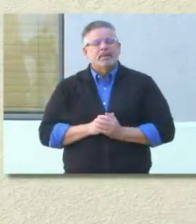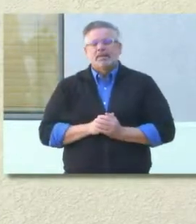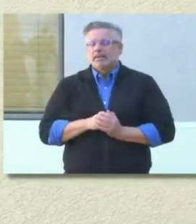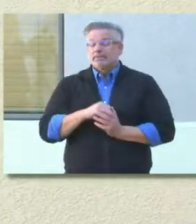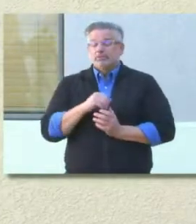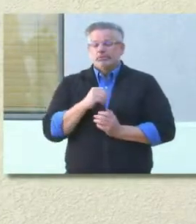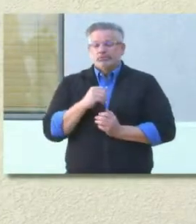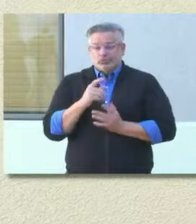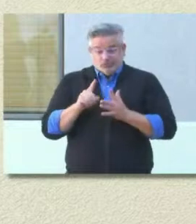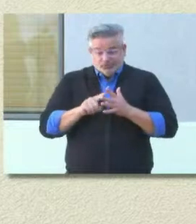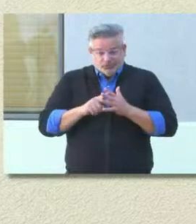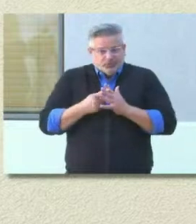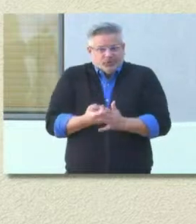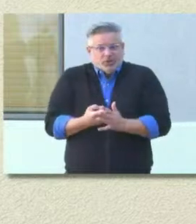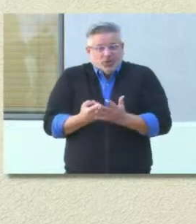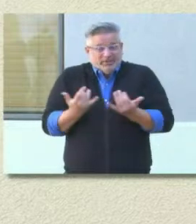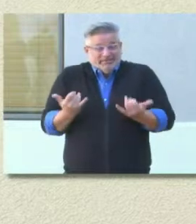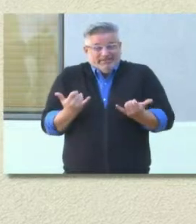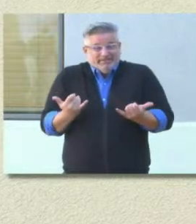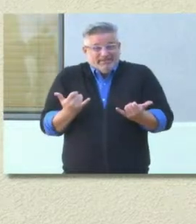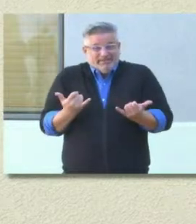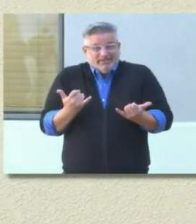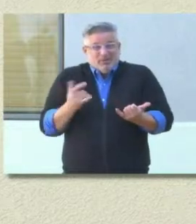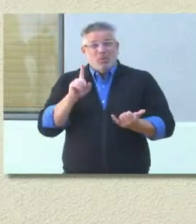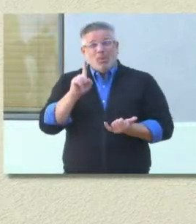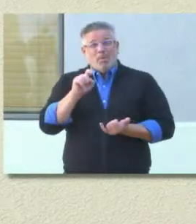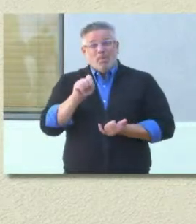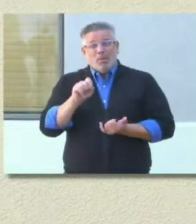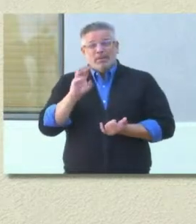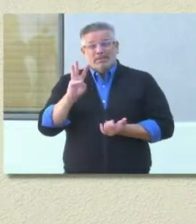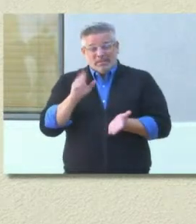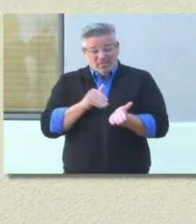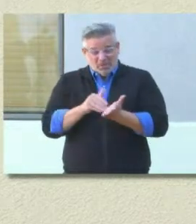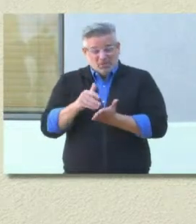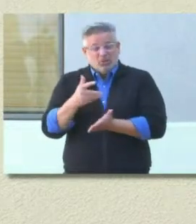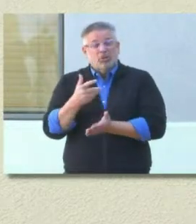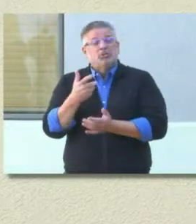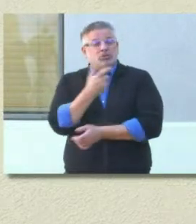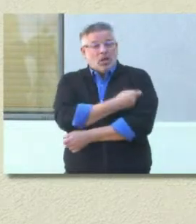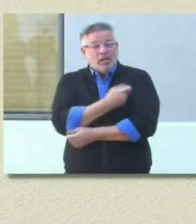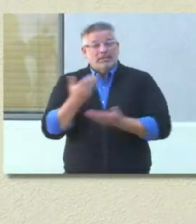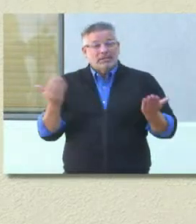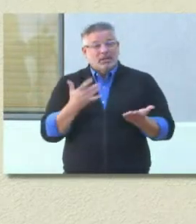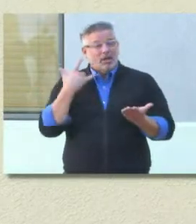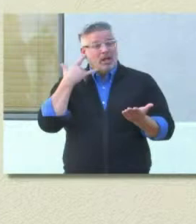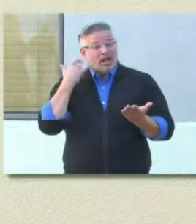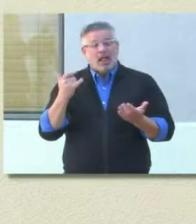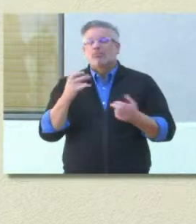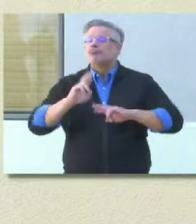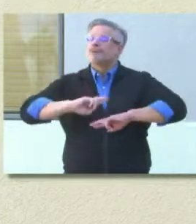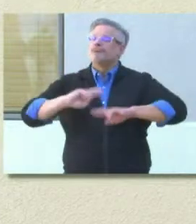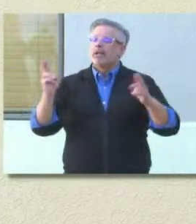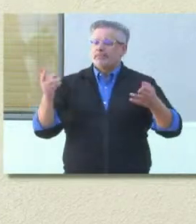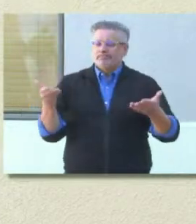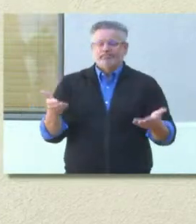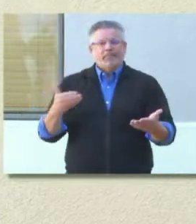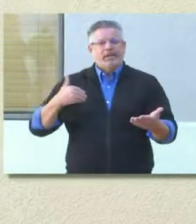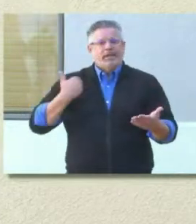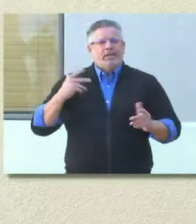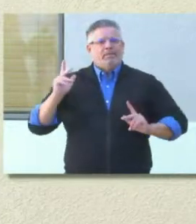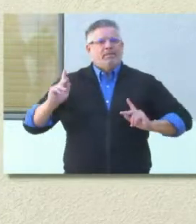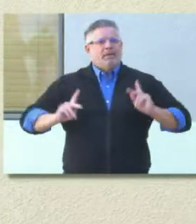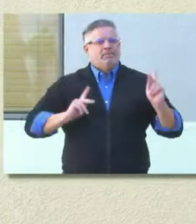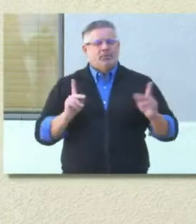the beginning with over nearly 1.6 million shots here in California available to young people. We